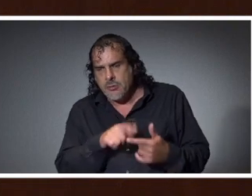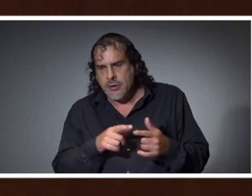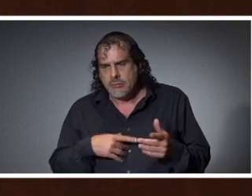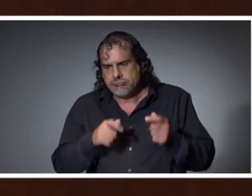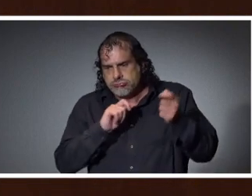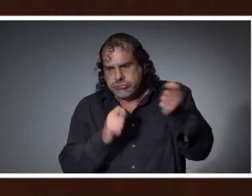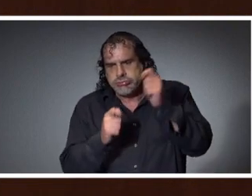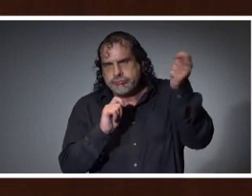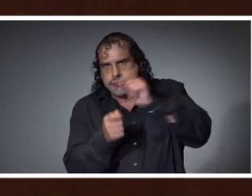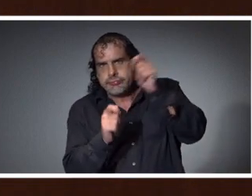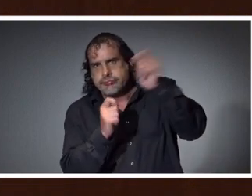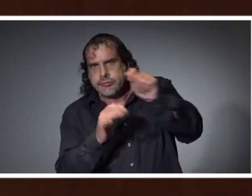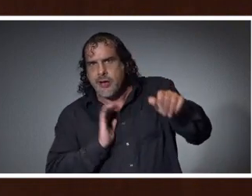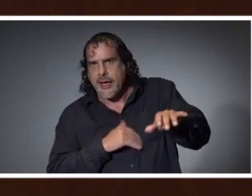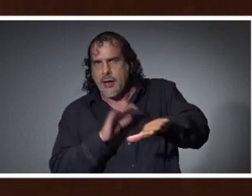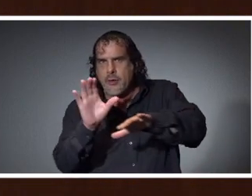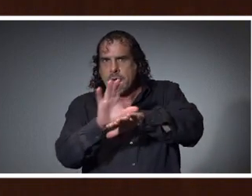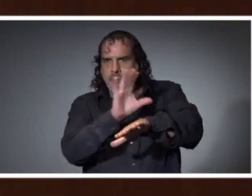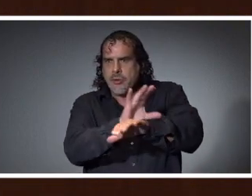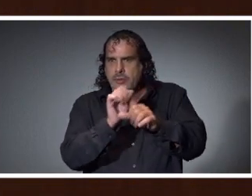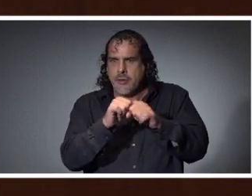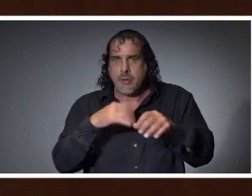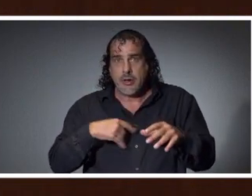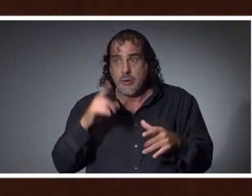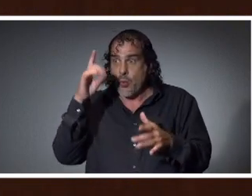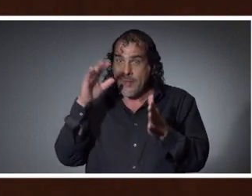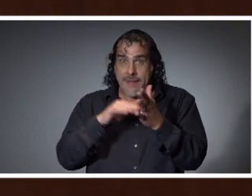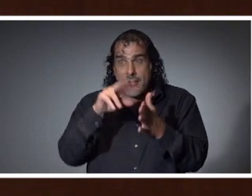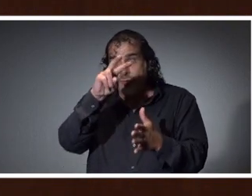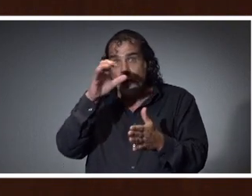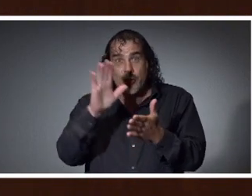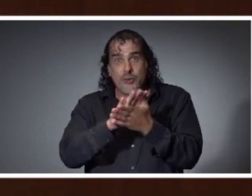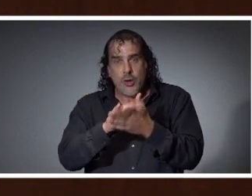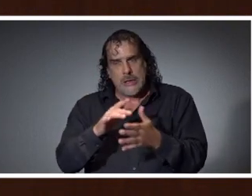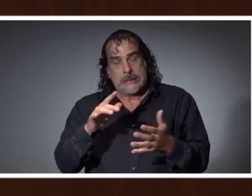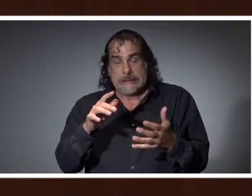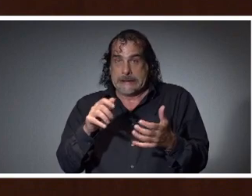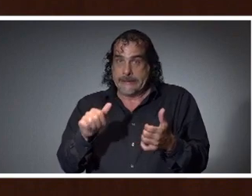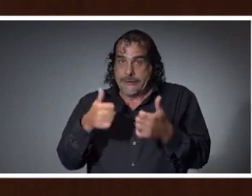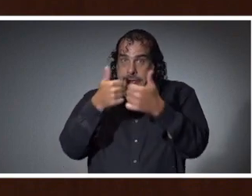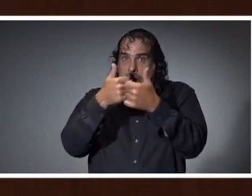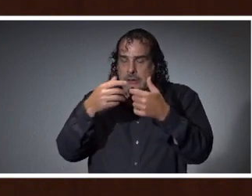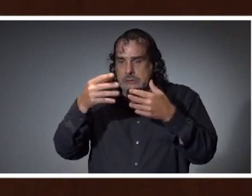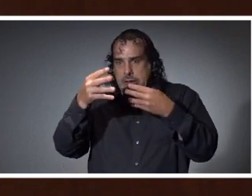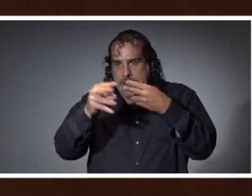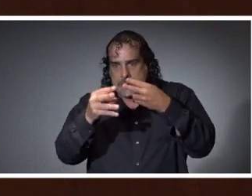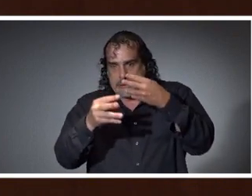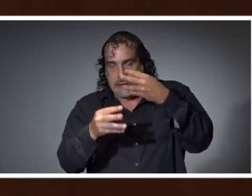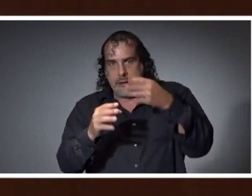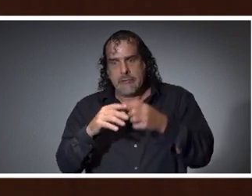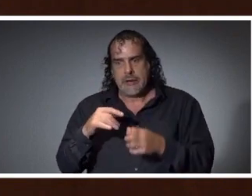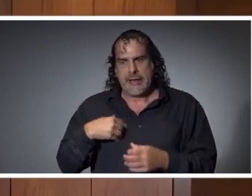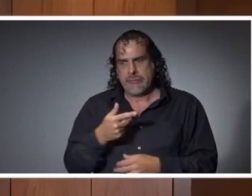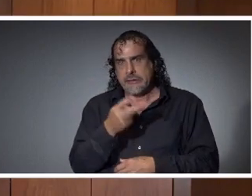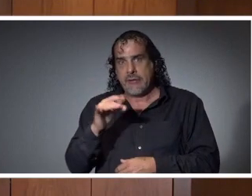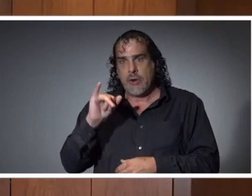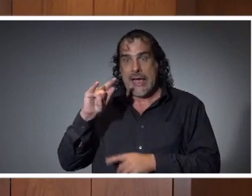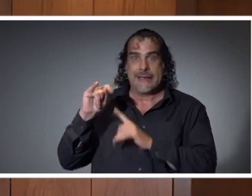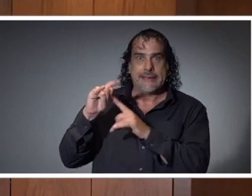systems. But getting 1,200 schools onboarded is a little bit of a challenge, but they've done a fantastic job. A couple of kinks to work out.